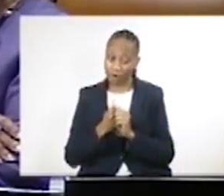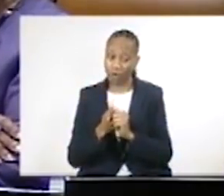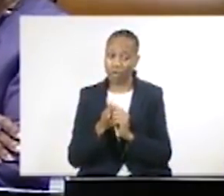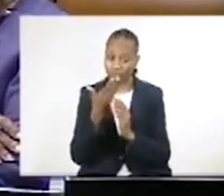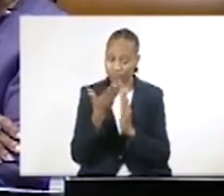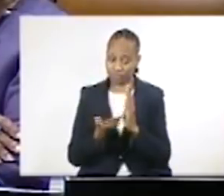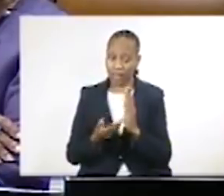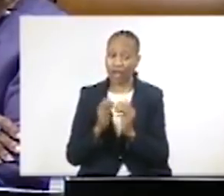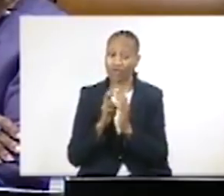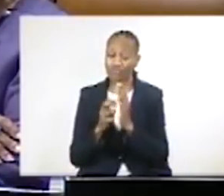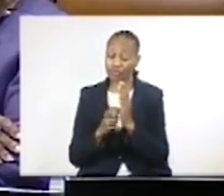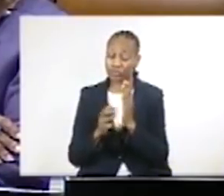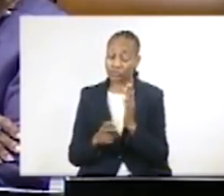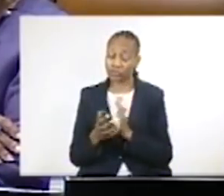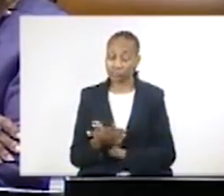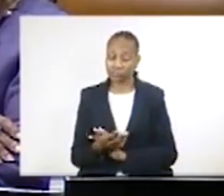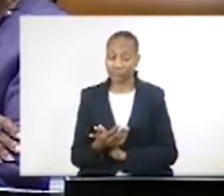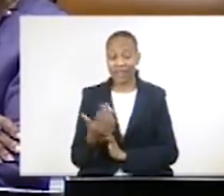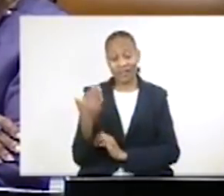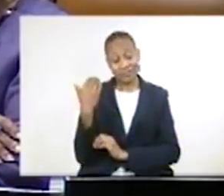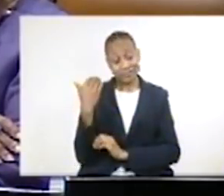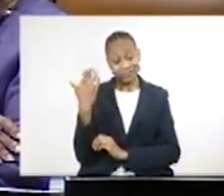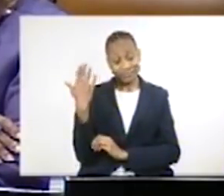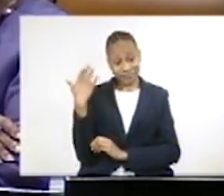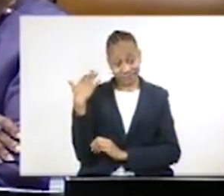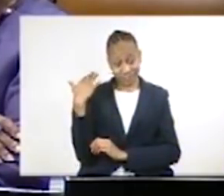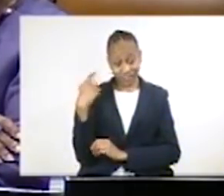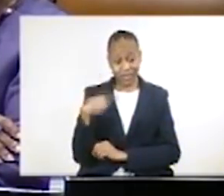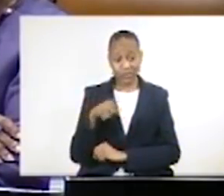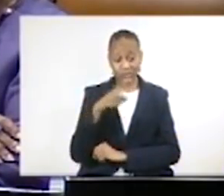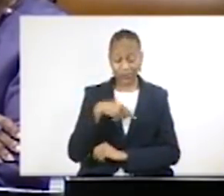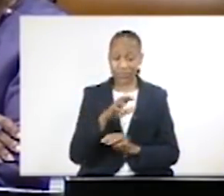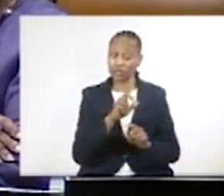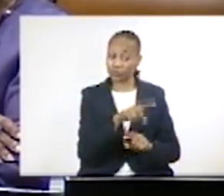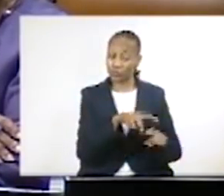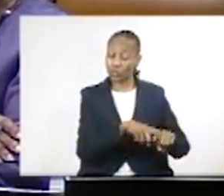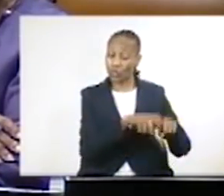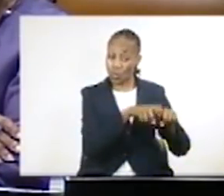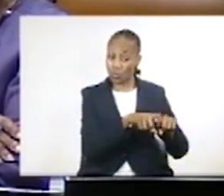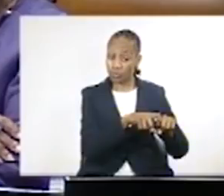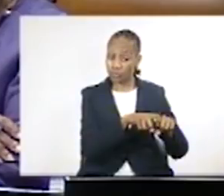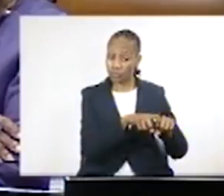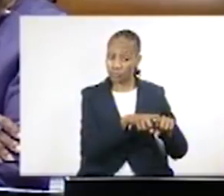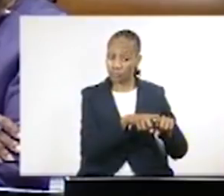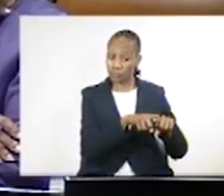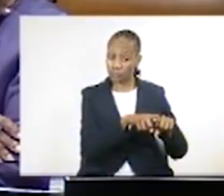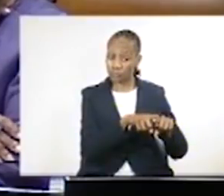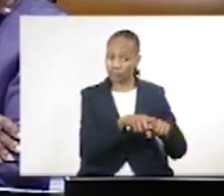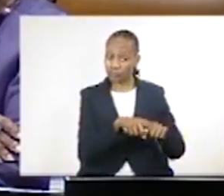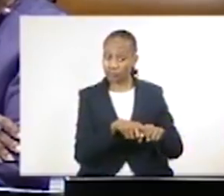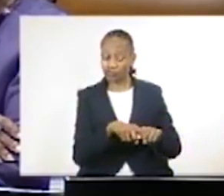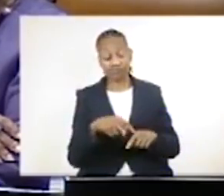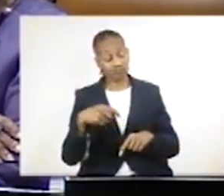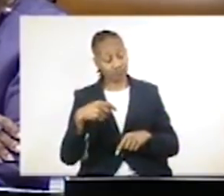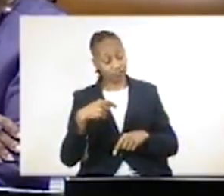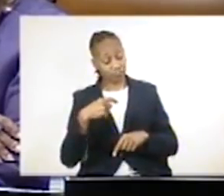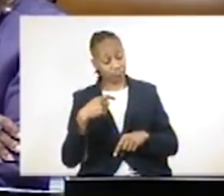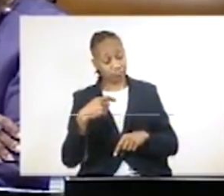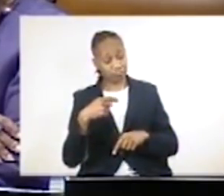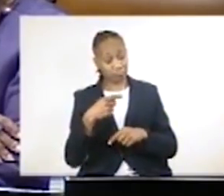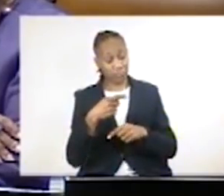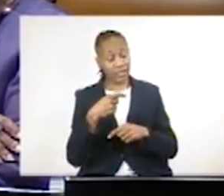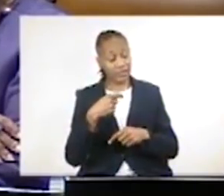Honorable Malema. Honorable Chair. Please accept that this House and all our houses of Parliament have simple